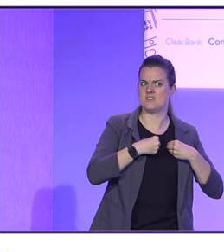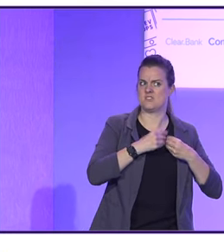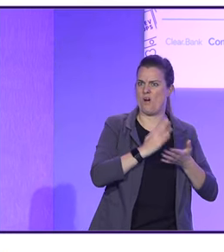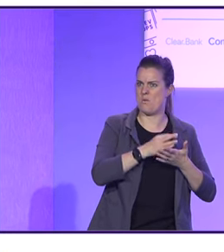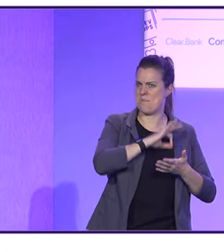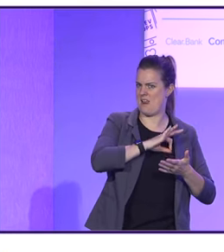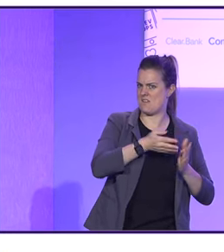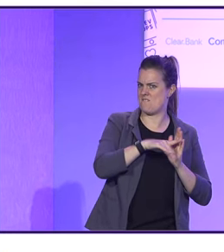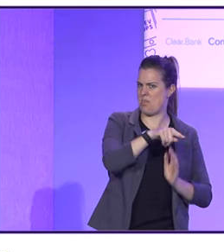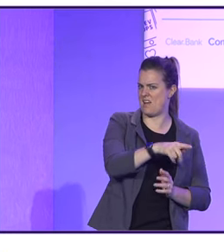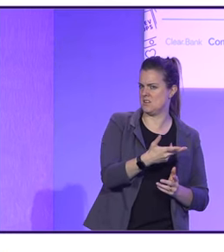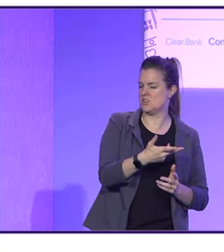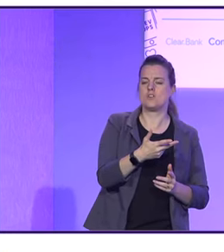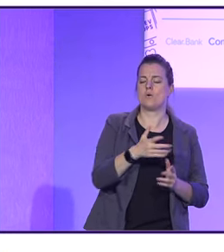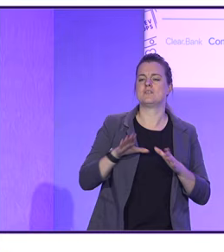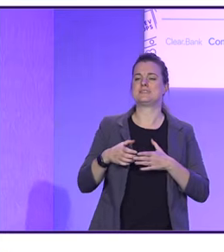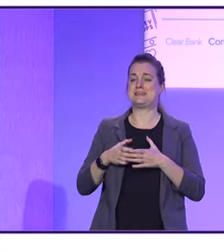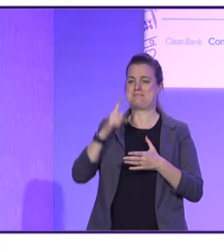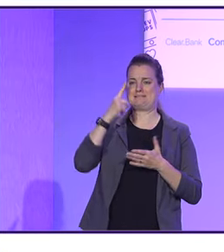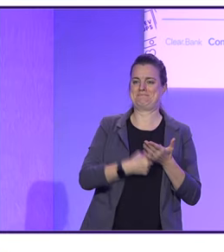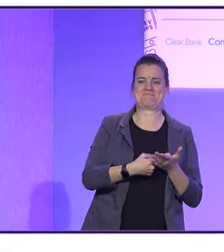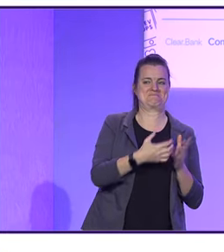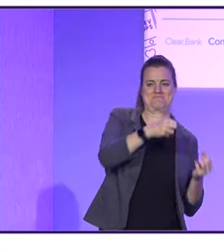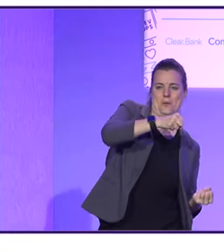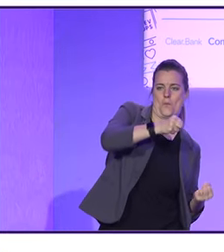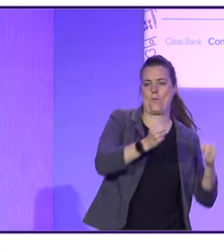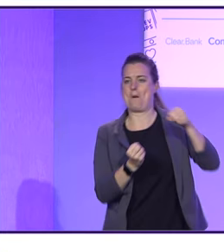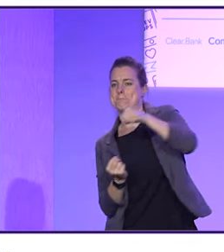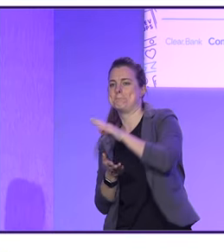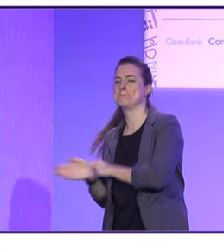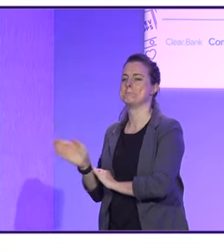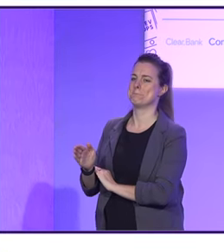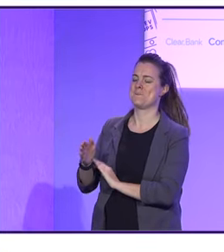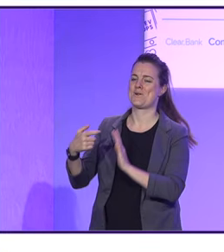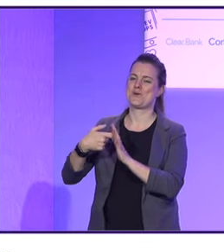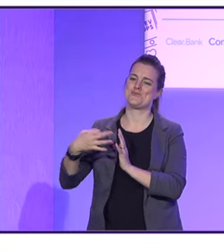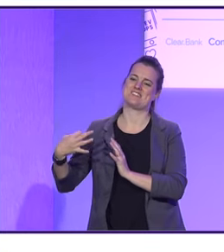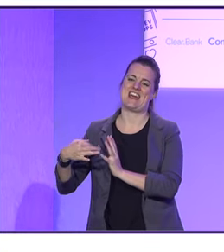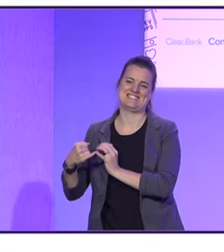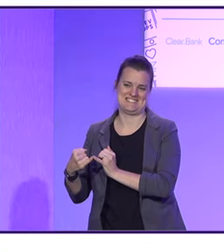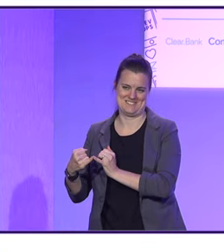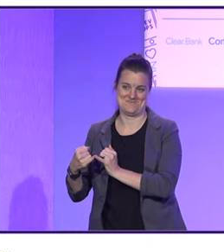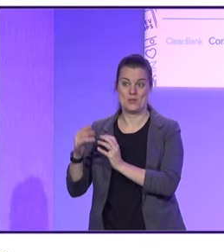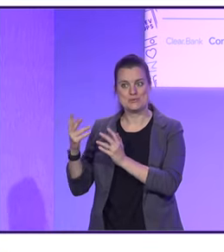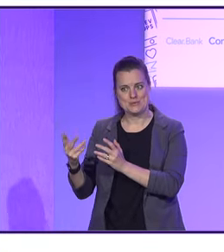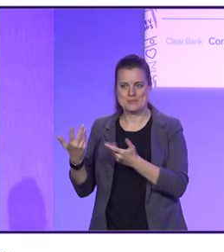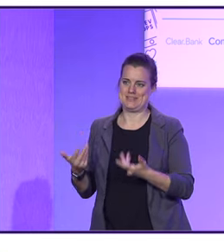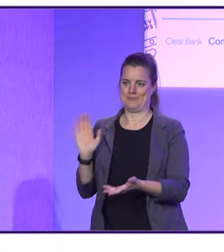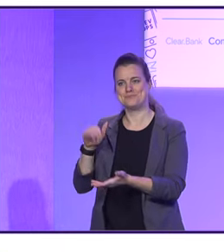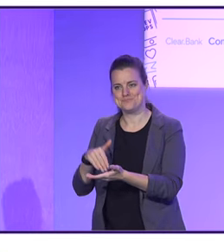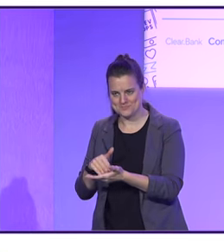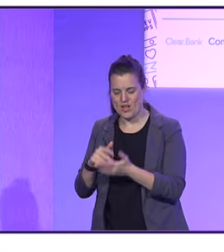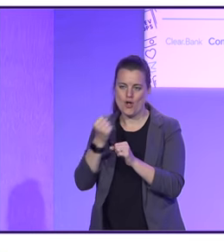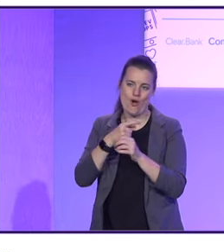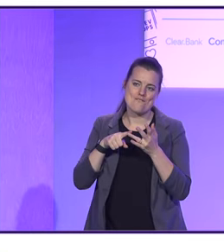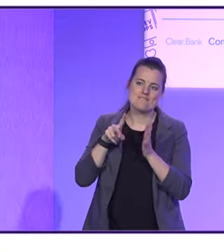team decided that they were going to pivot to Kubernetes. So here we are. What does GovUK look like on